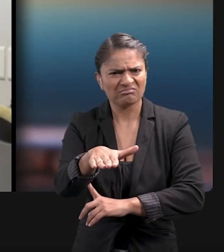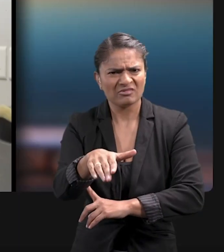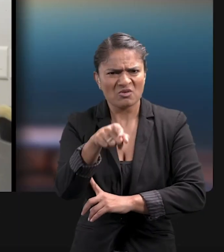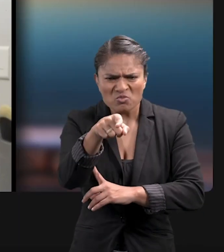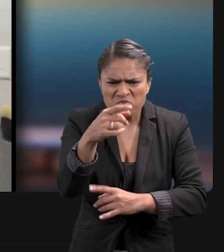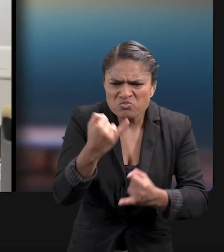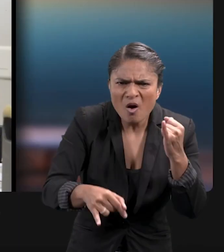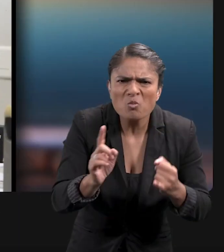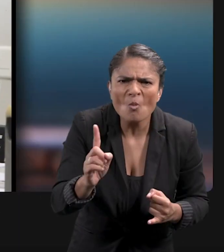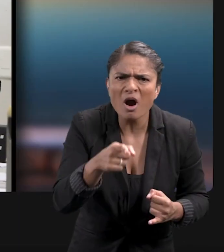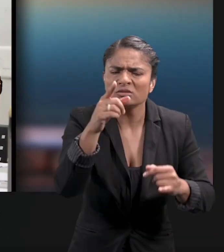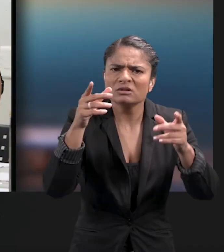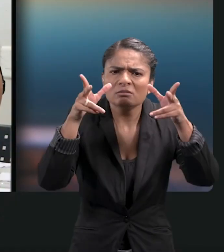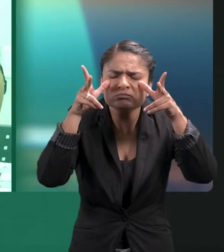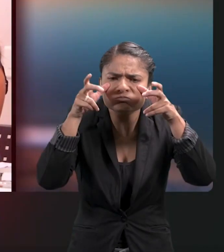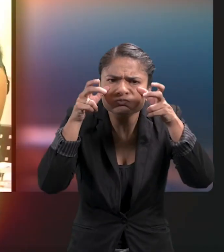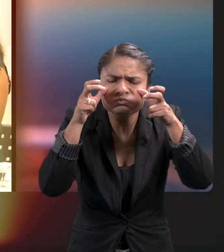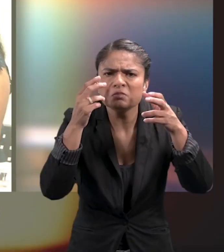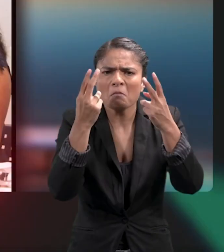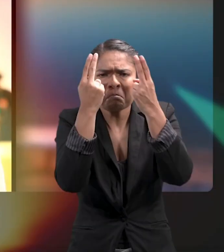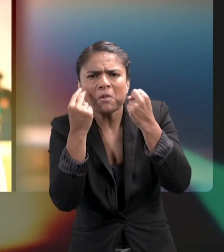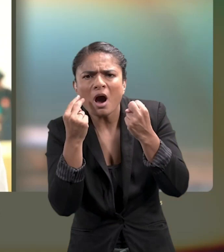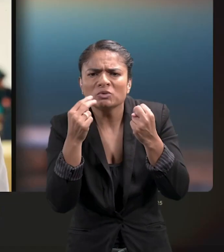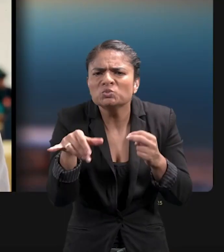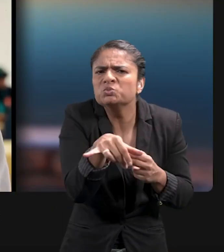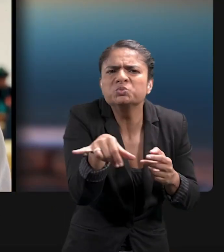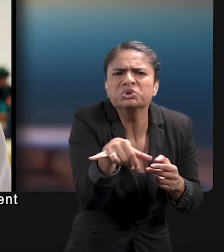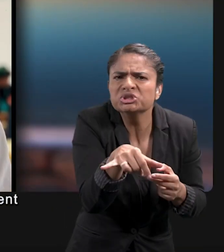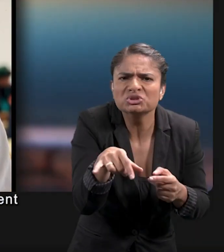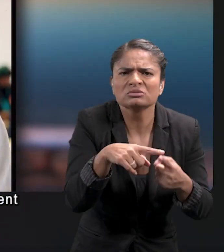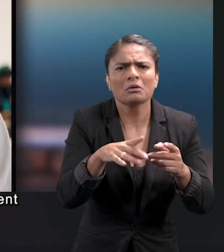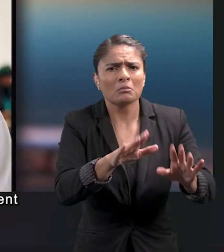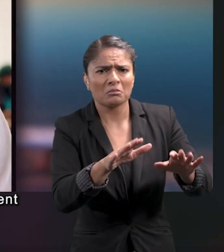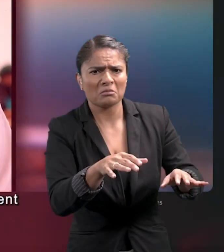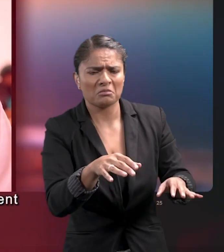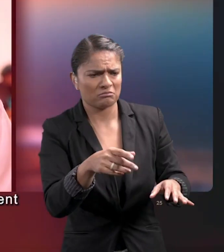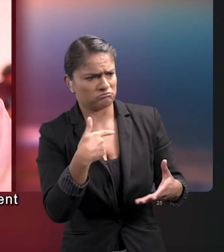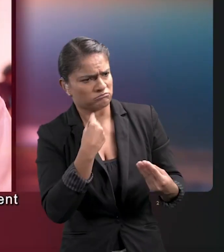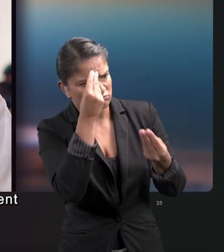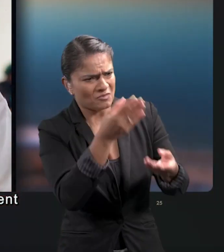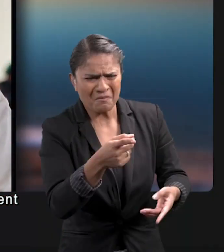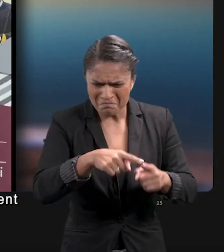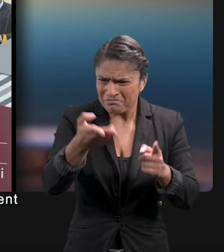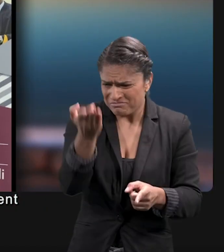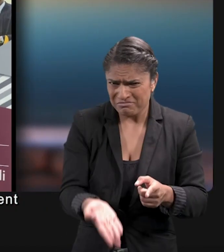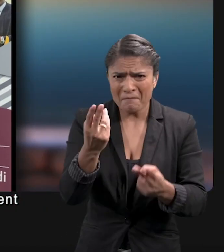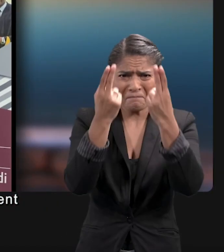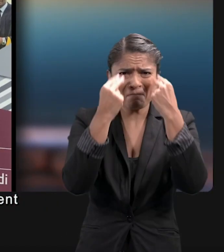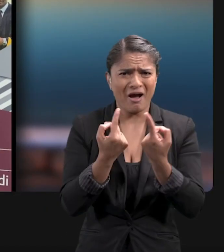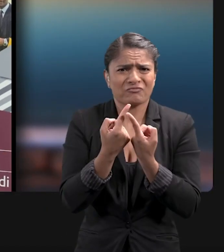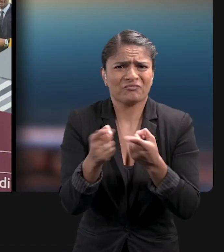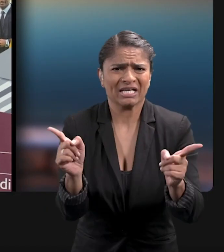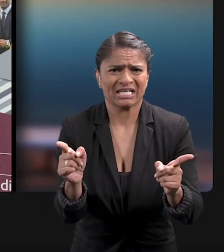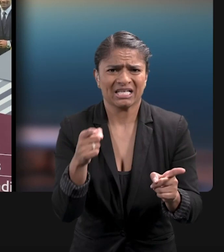me is, so what's wrong, or what eyesight condition you have, and I'll tell them that. The second question is always like, but you don't look